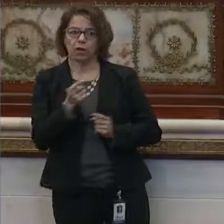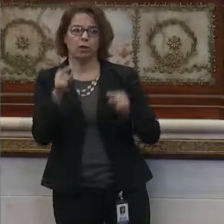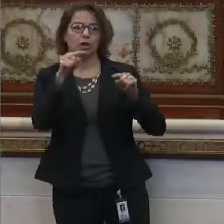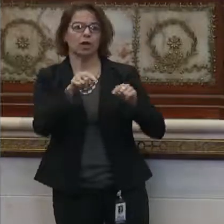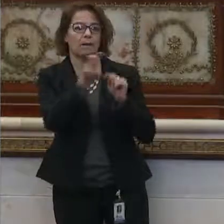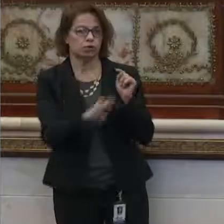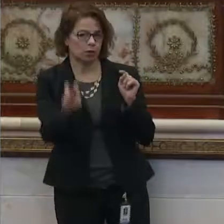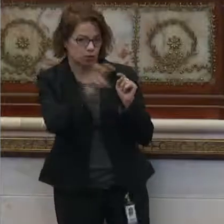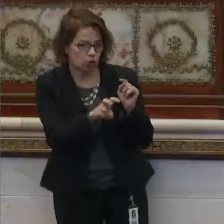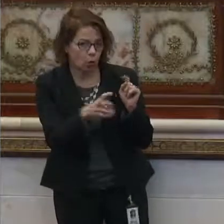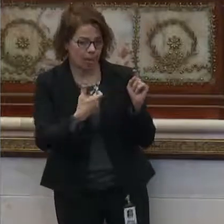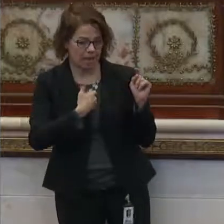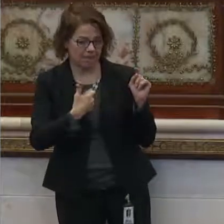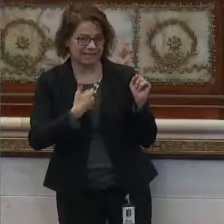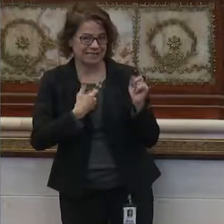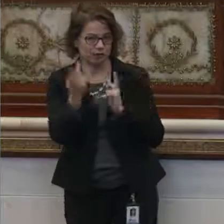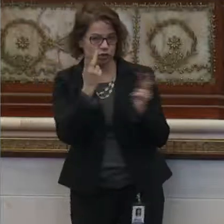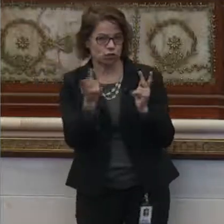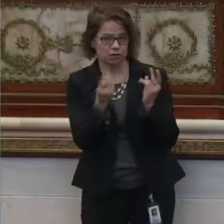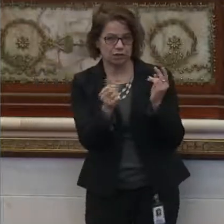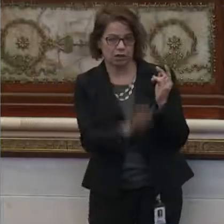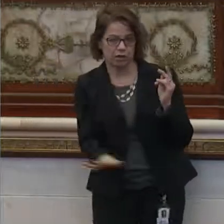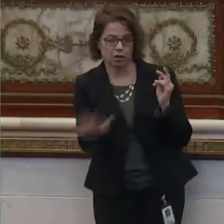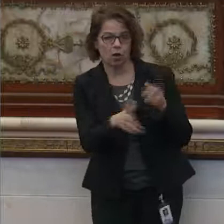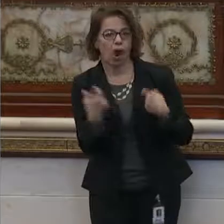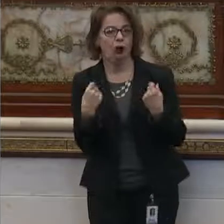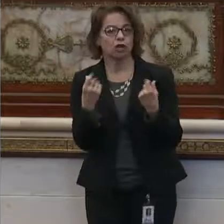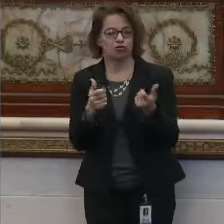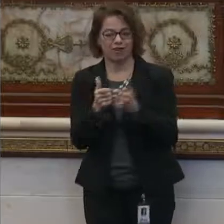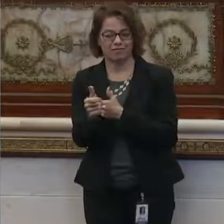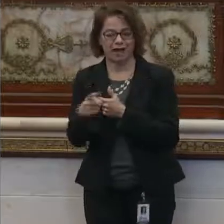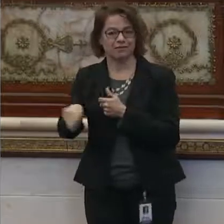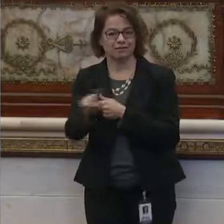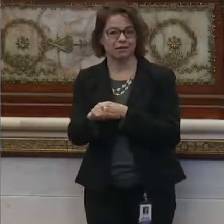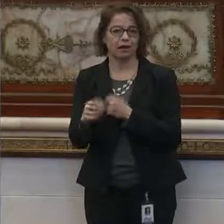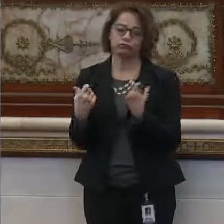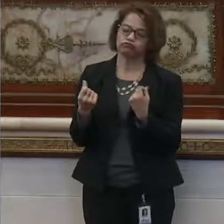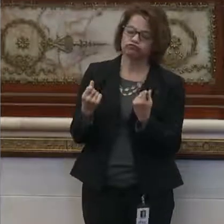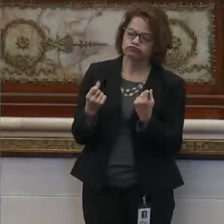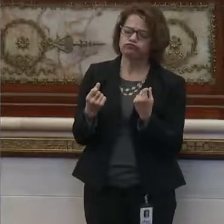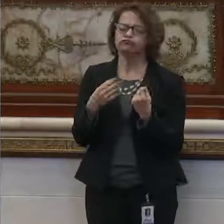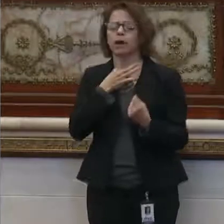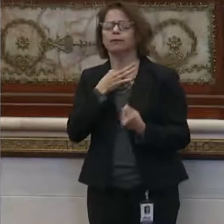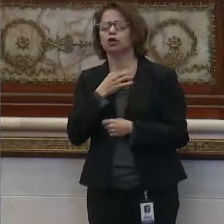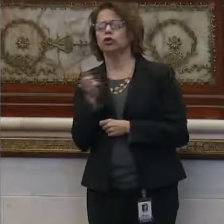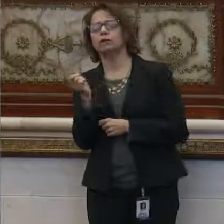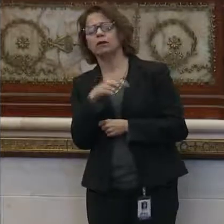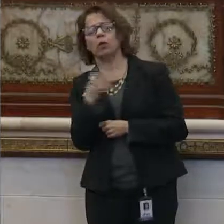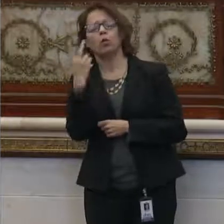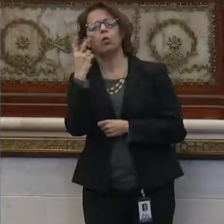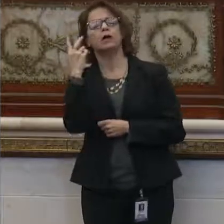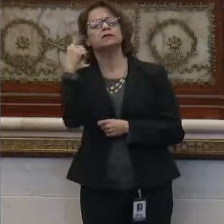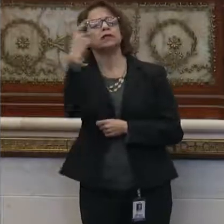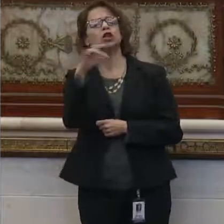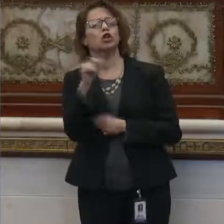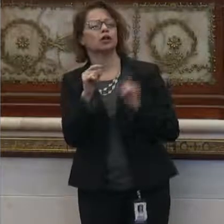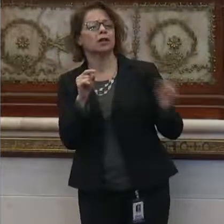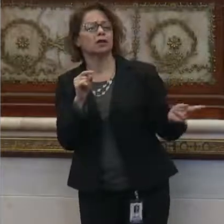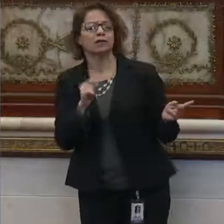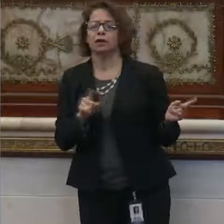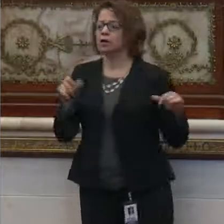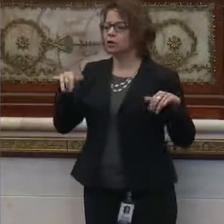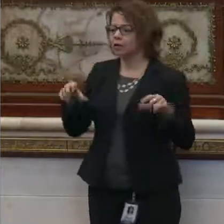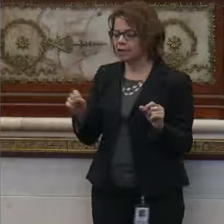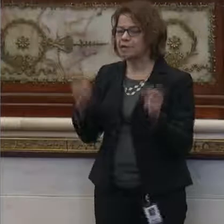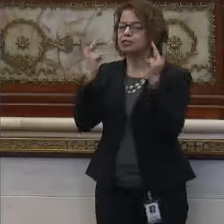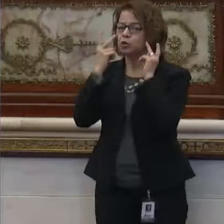tour of the course, because I drive past there all the time, and I always wonder, what it looked like on the other side of the gate. Yeah, you certainly need to see